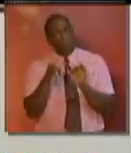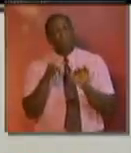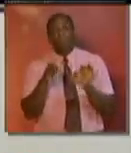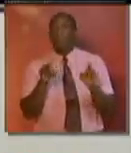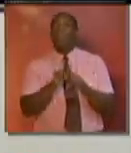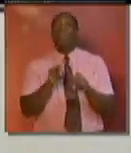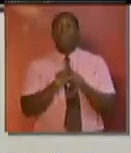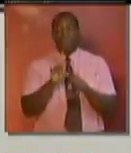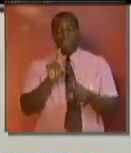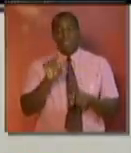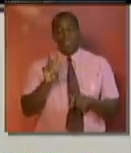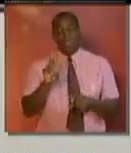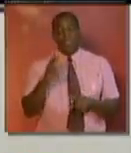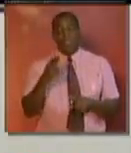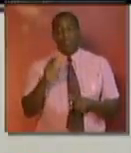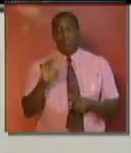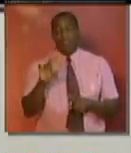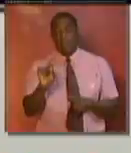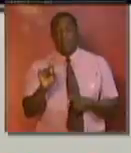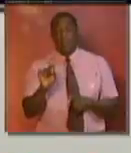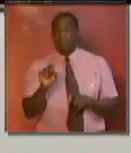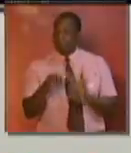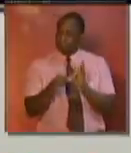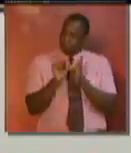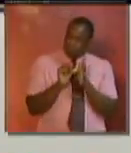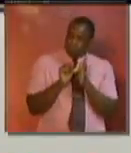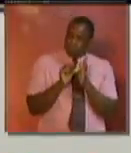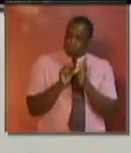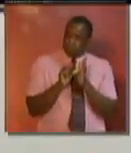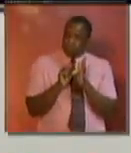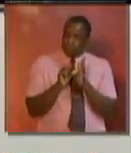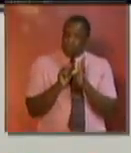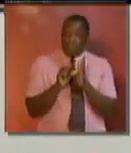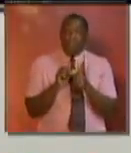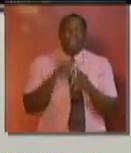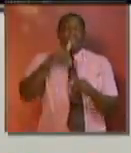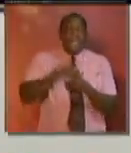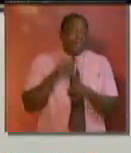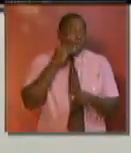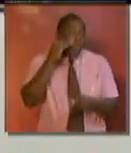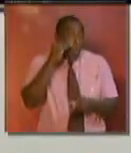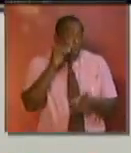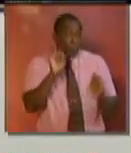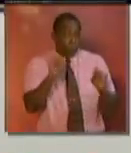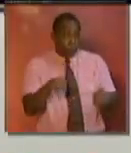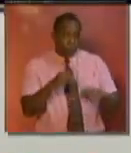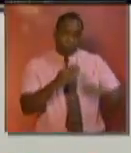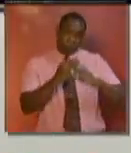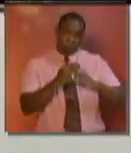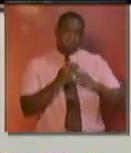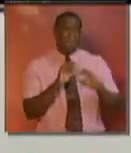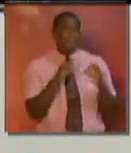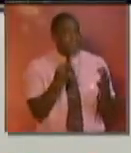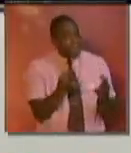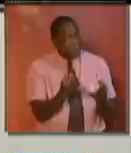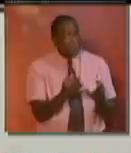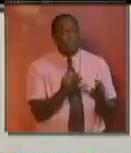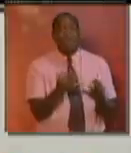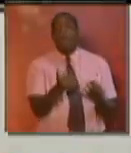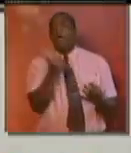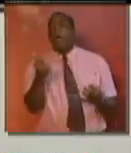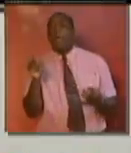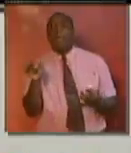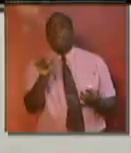Hinds reminding us that even in the home, we can protect our family and other members in the household with us